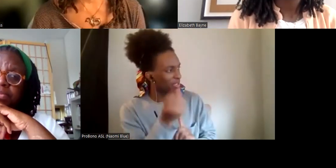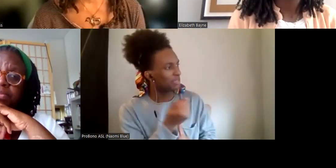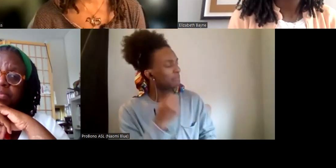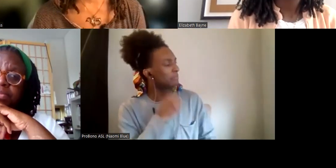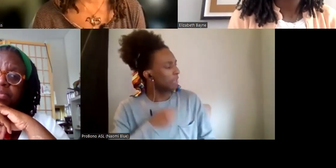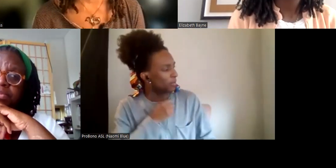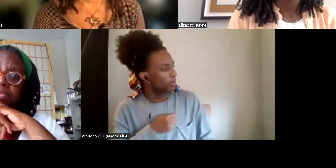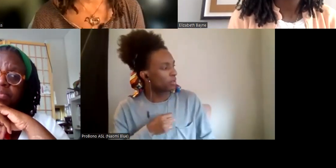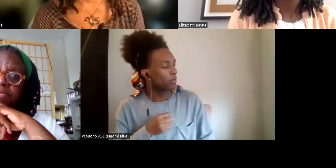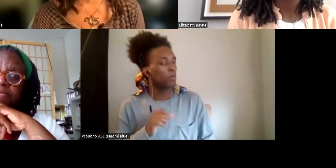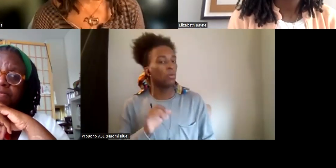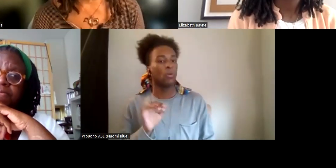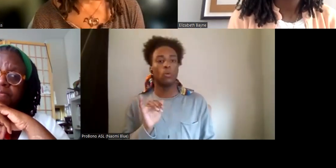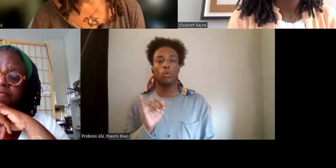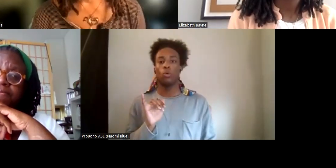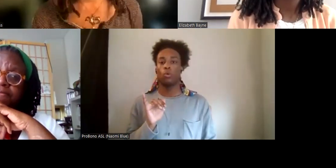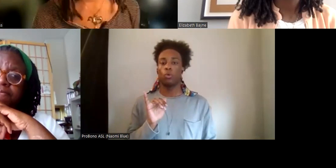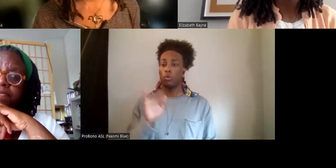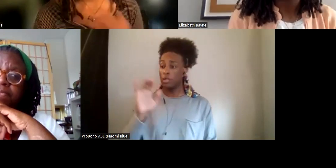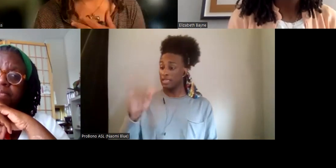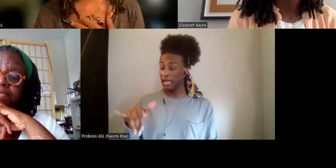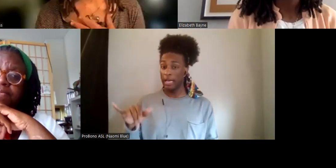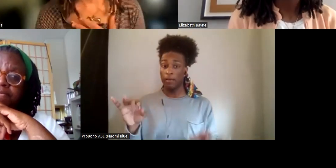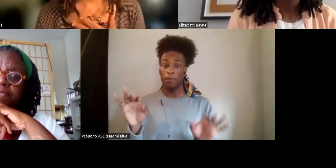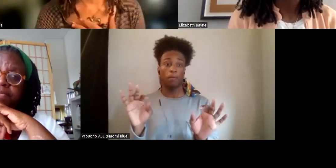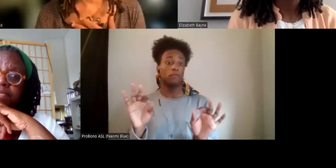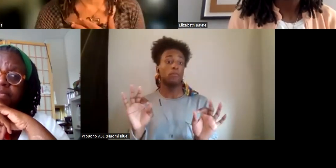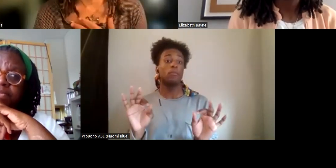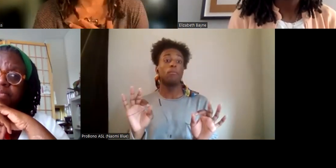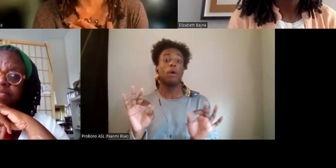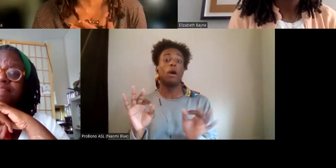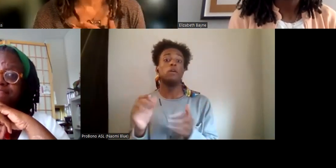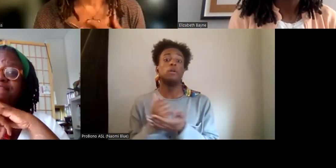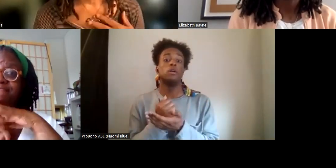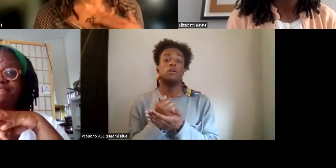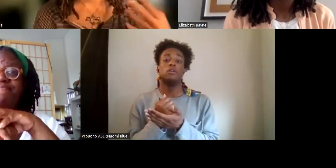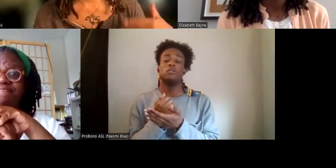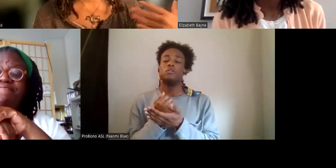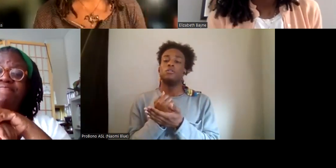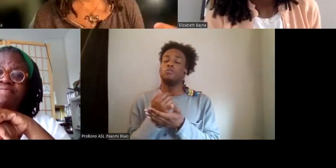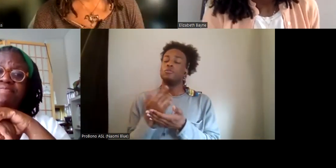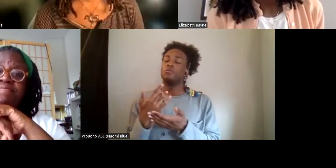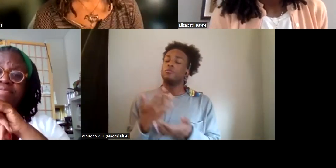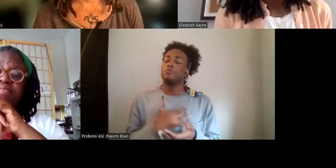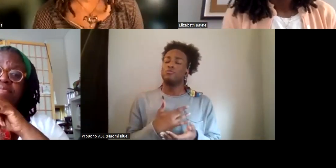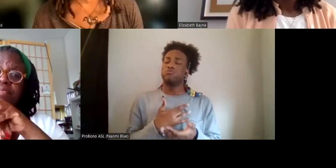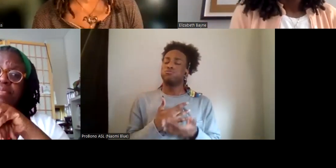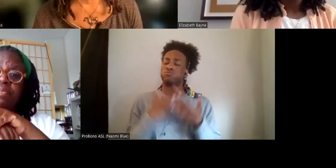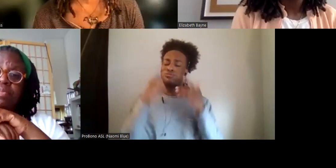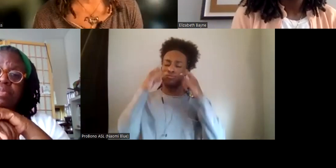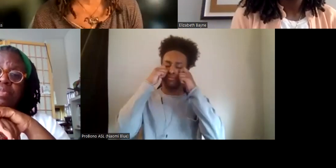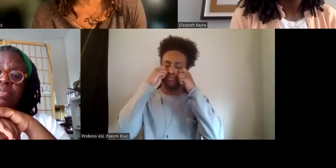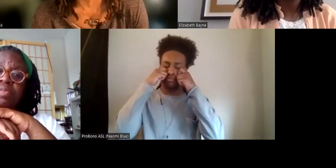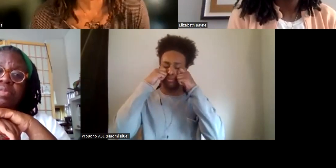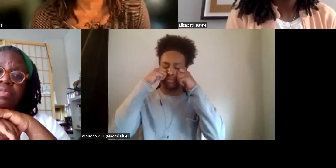me, that small victory I actually brought tears to my eyes. I mean, that was more important than having Nikki